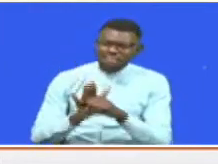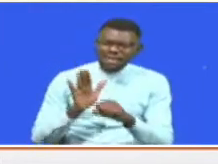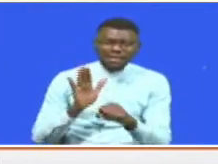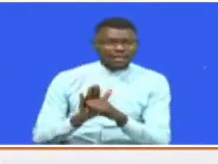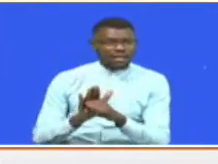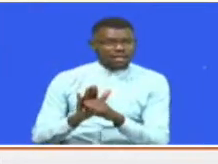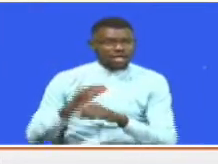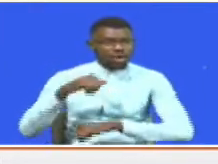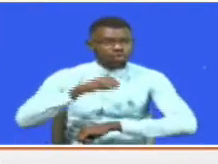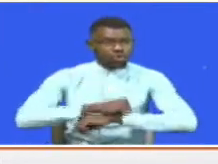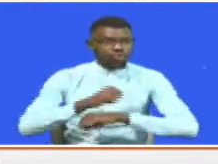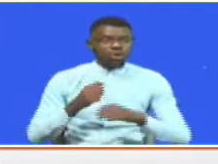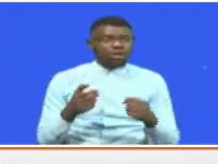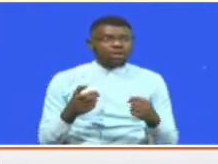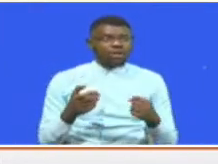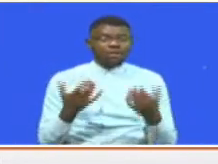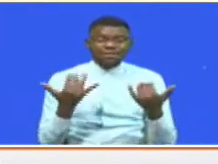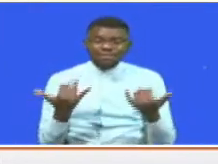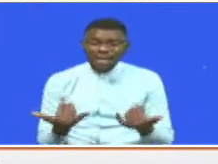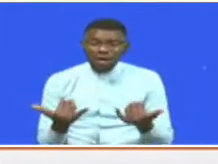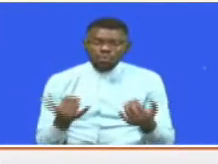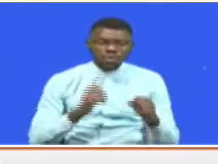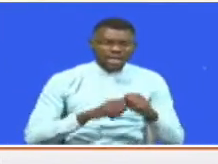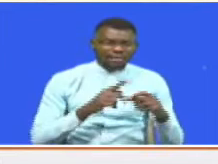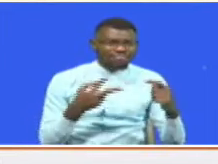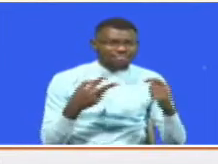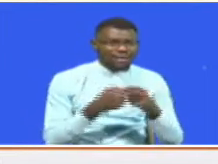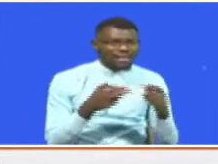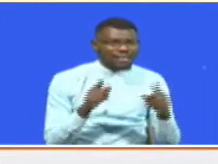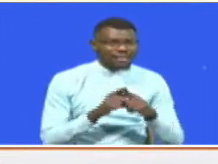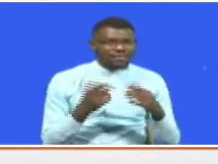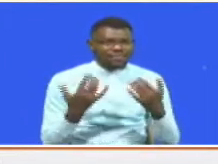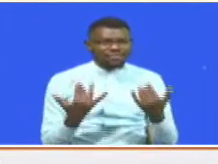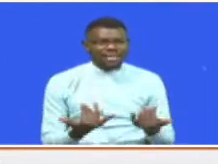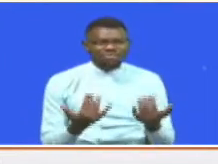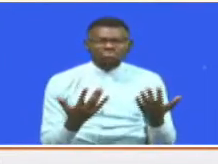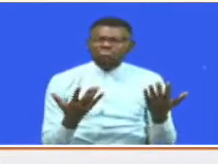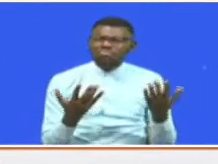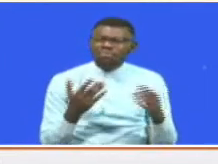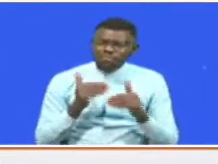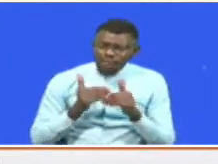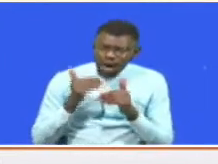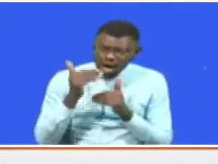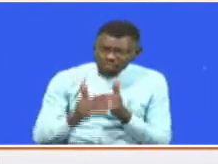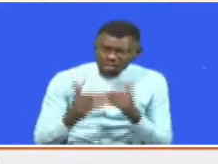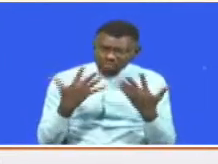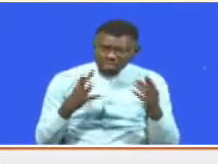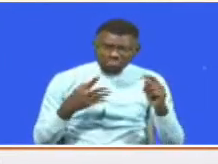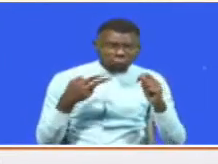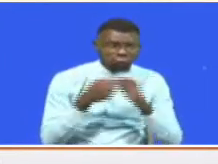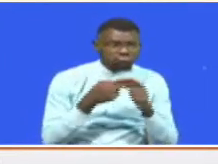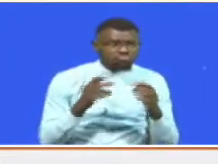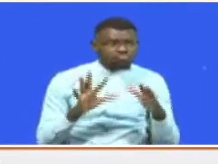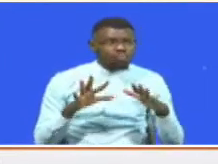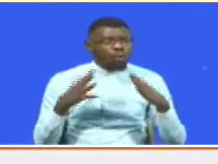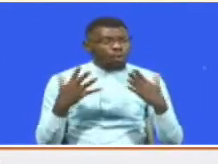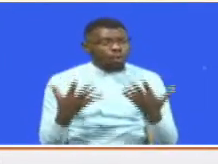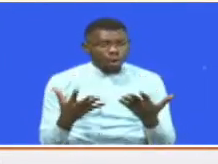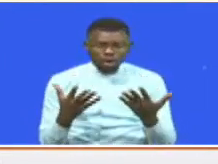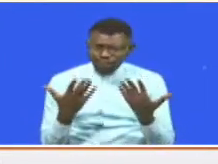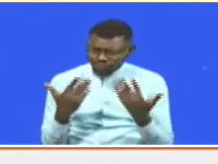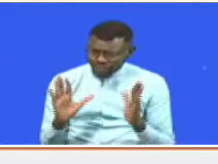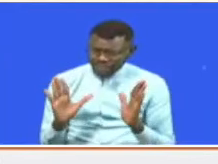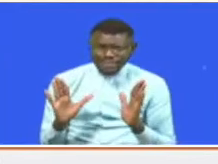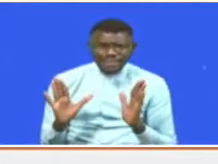sana kwa shule zetu wakati wa tohara kama hii, au wakati baada ya tohara, au baada ya wamekeketwa